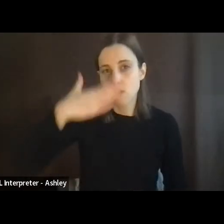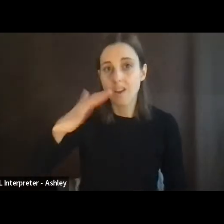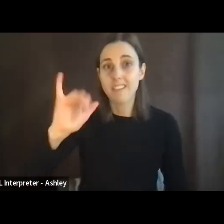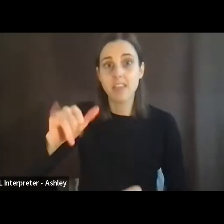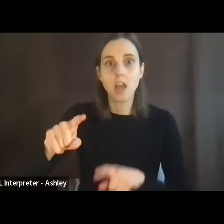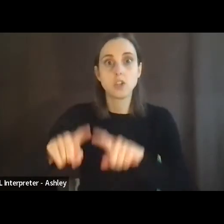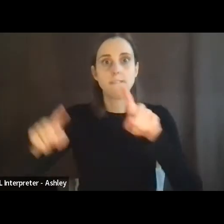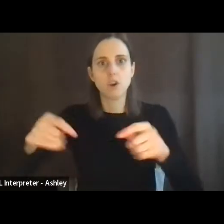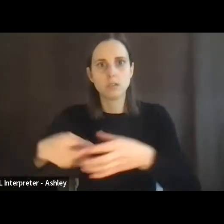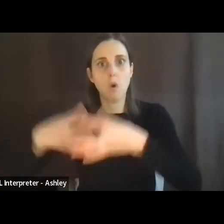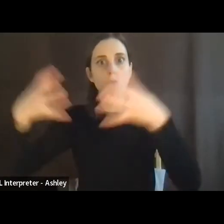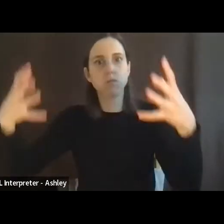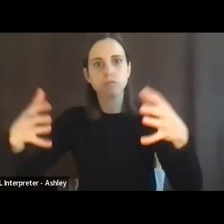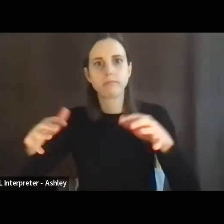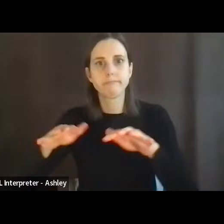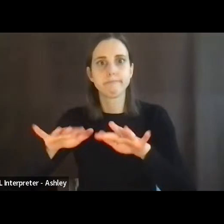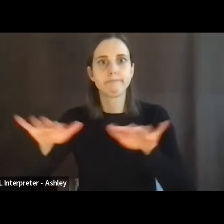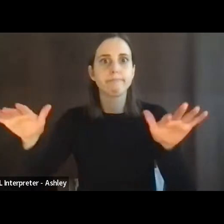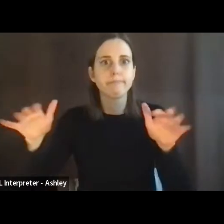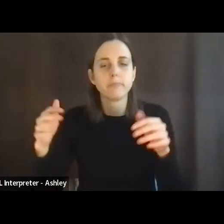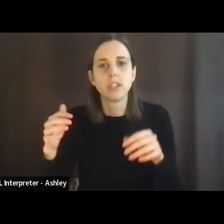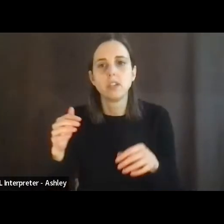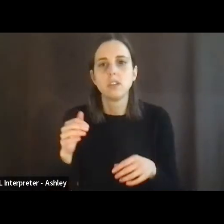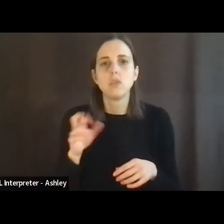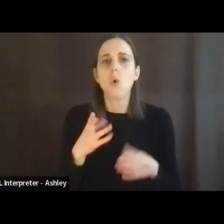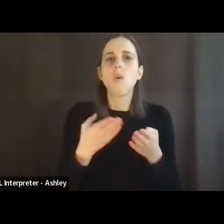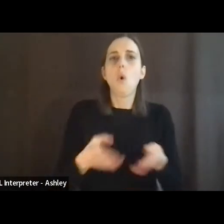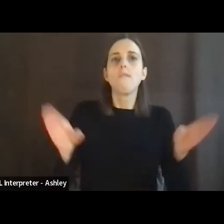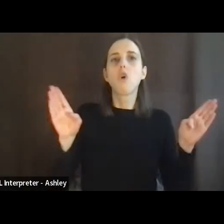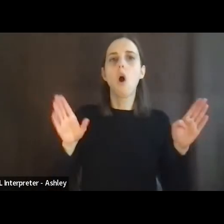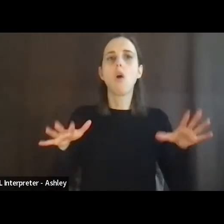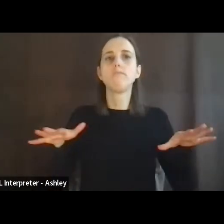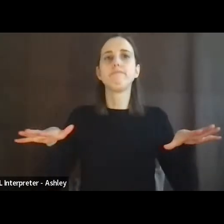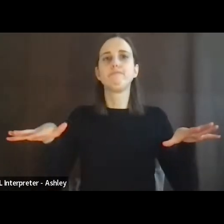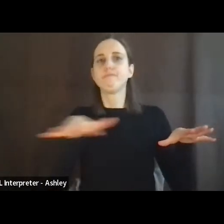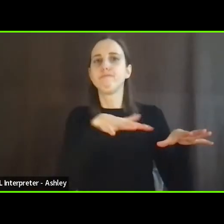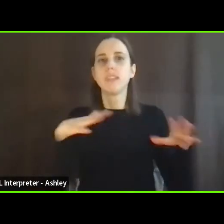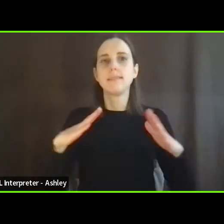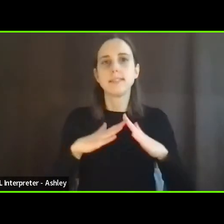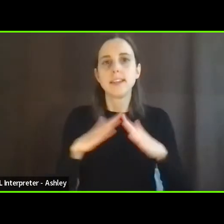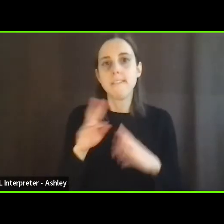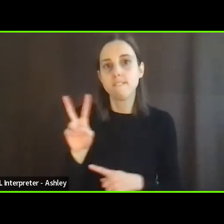you were talking about, or was it for overall for the city of Vancouver growth?